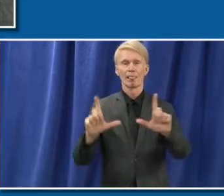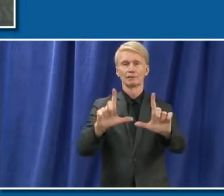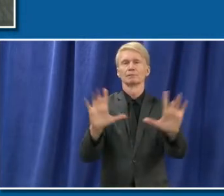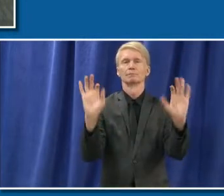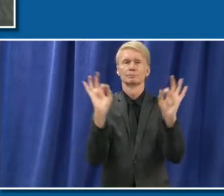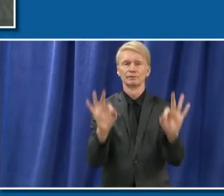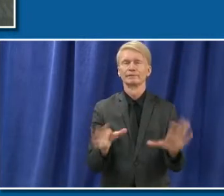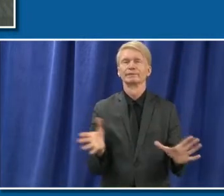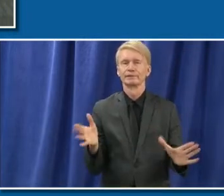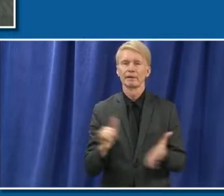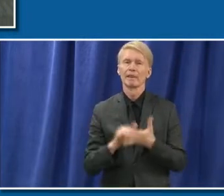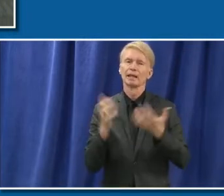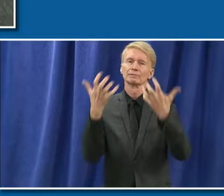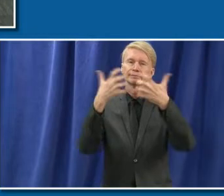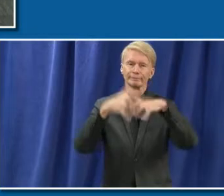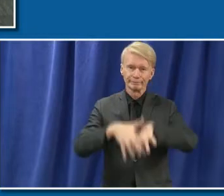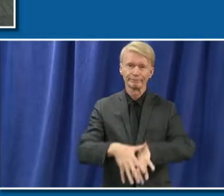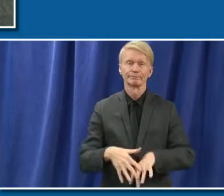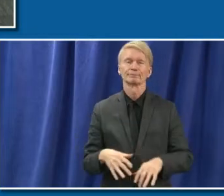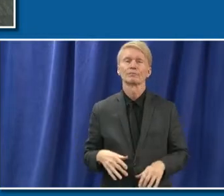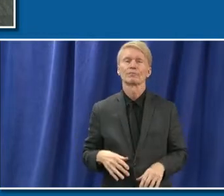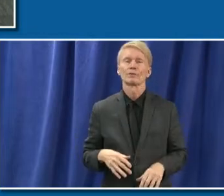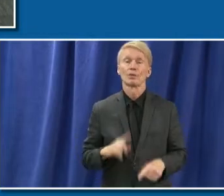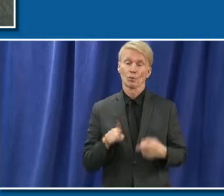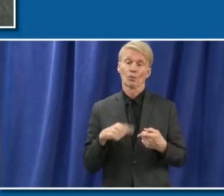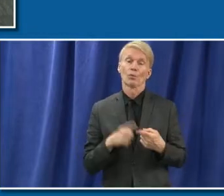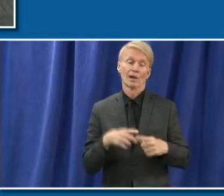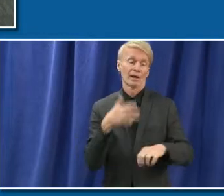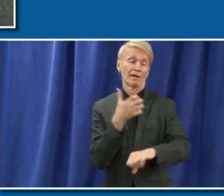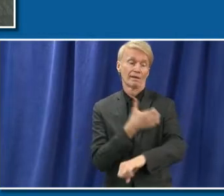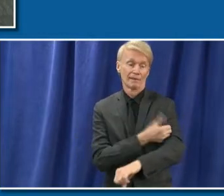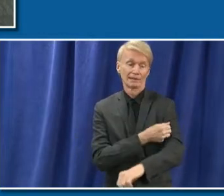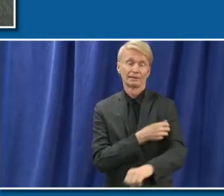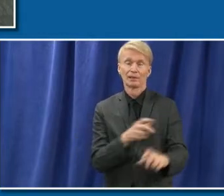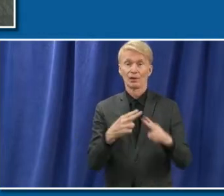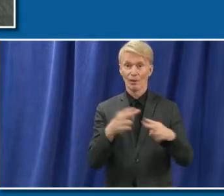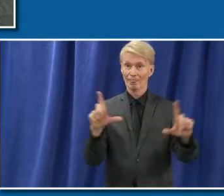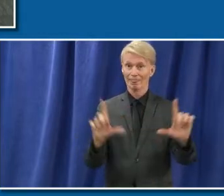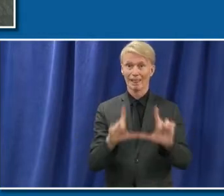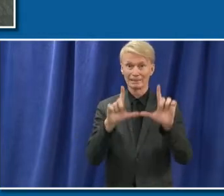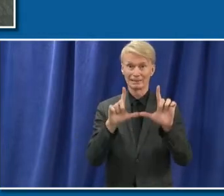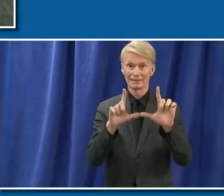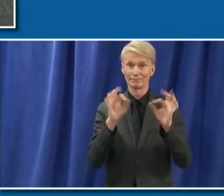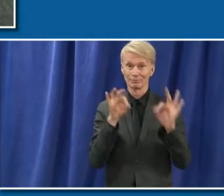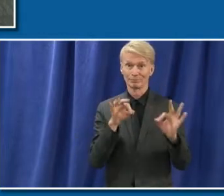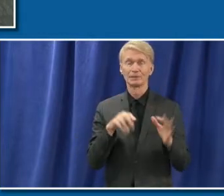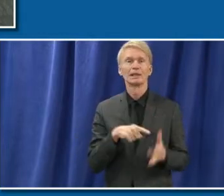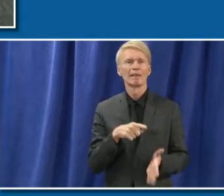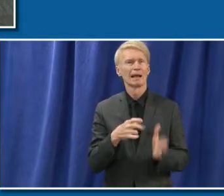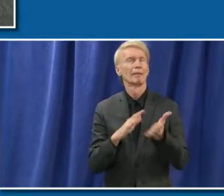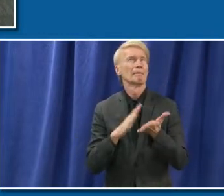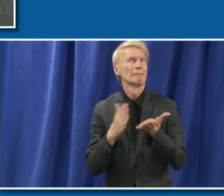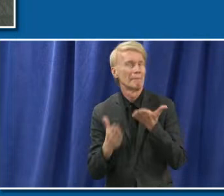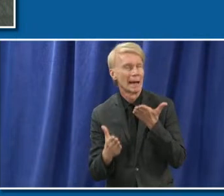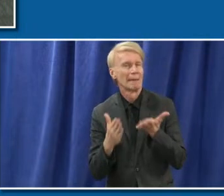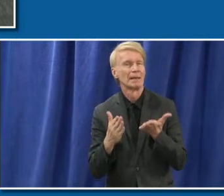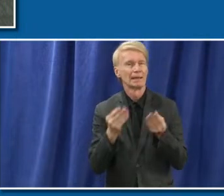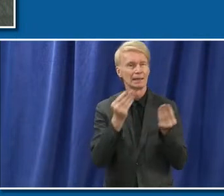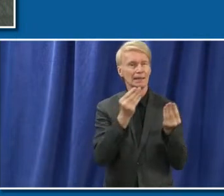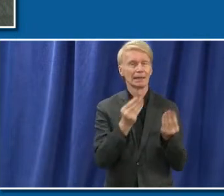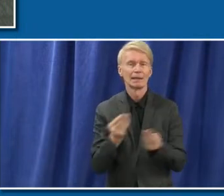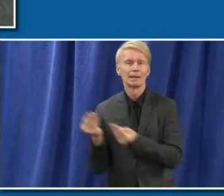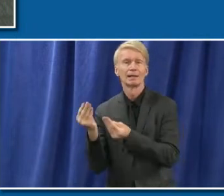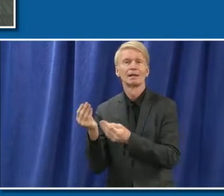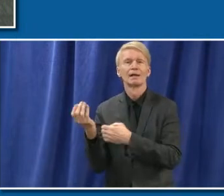play through. And for me, really, knowing that a vaccine is fully licensed would be part of likely making it mandatory in any setting. But the